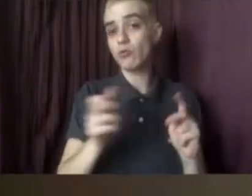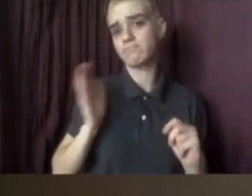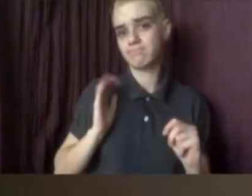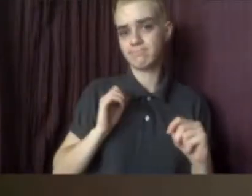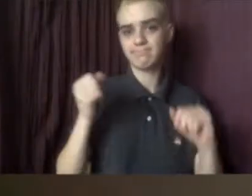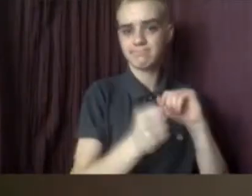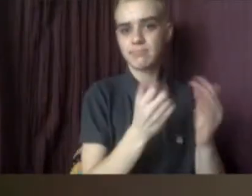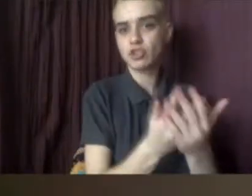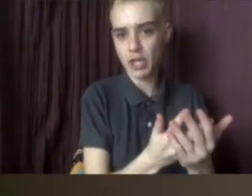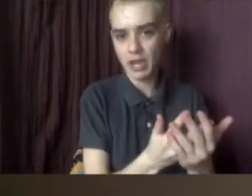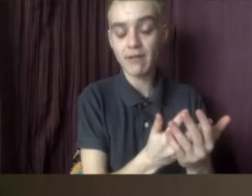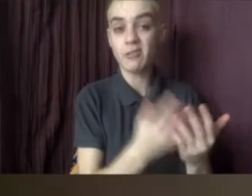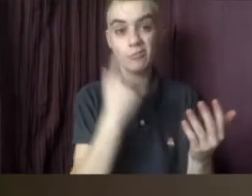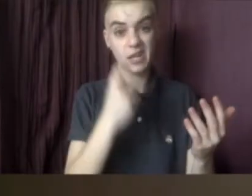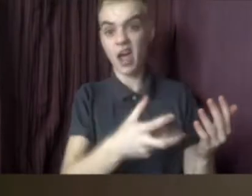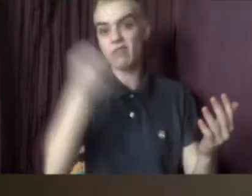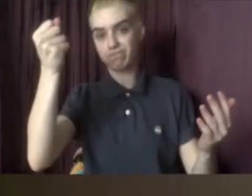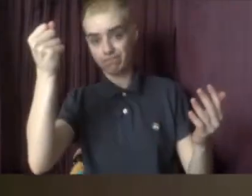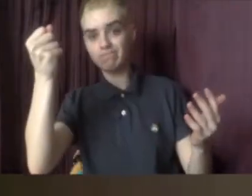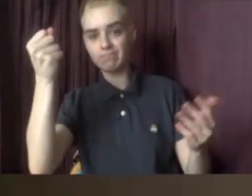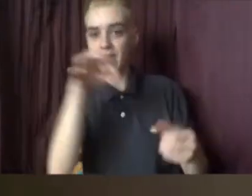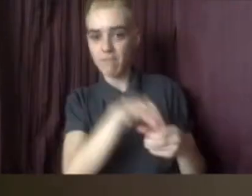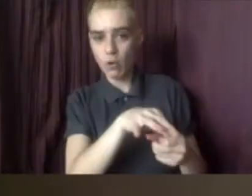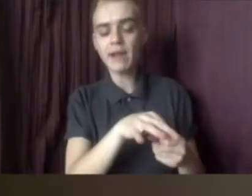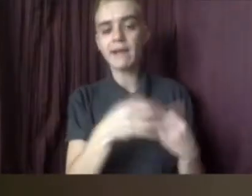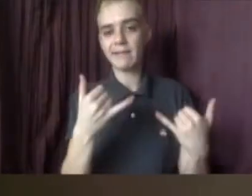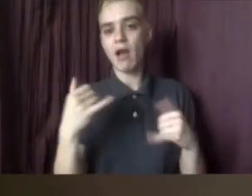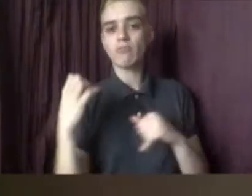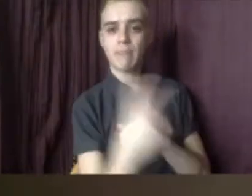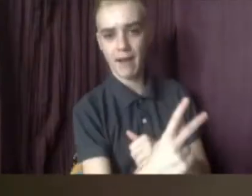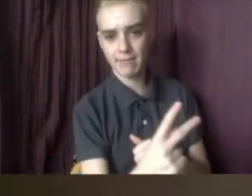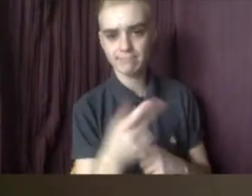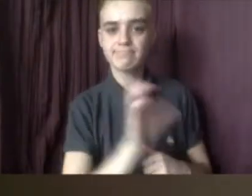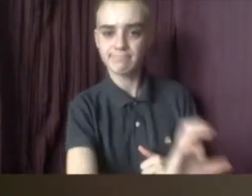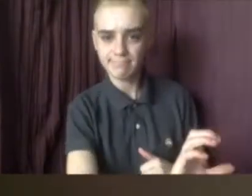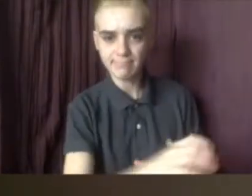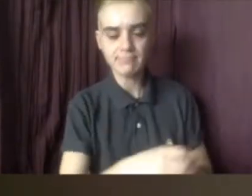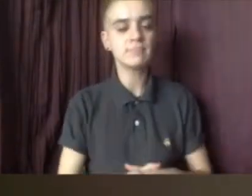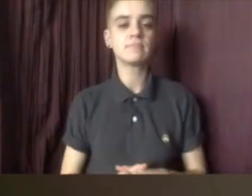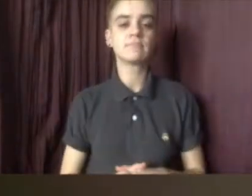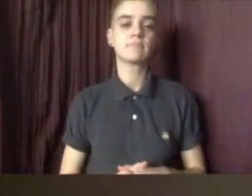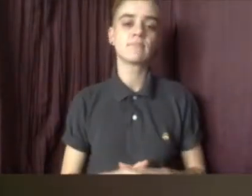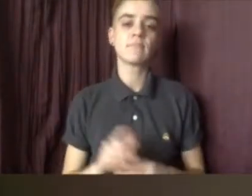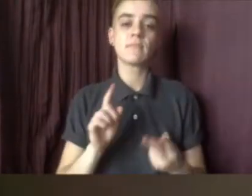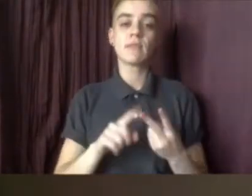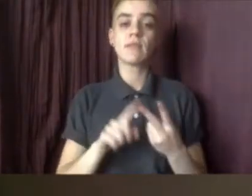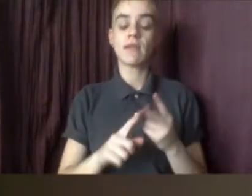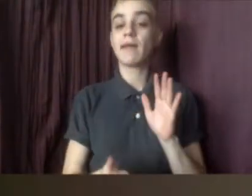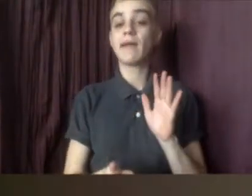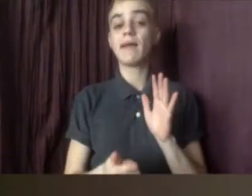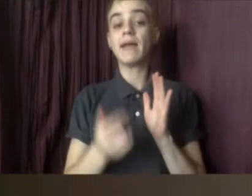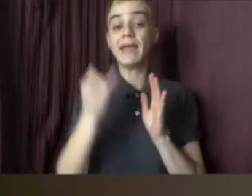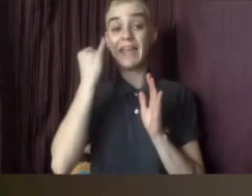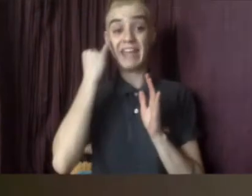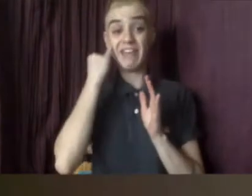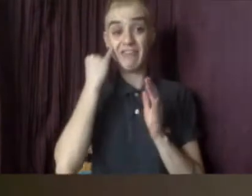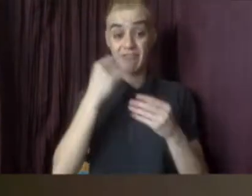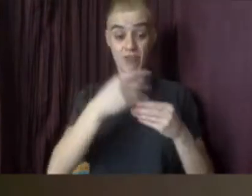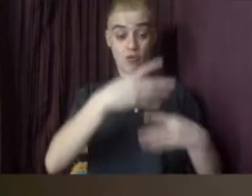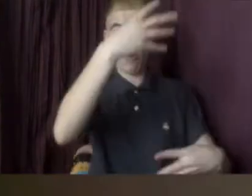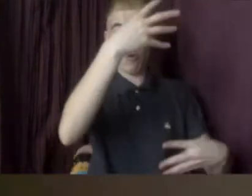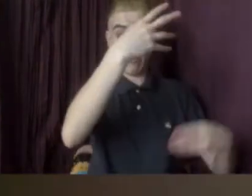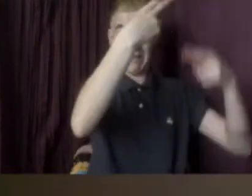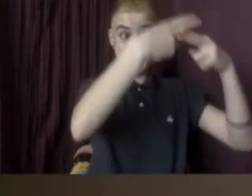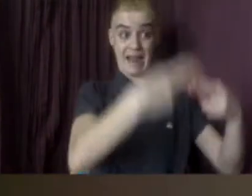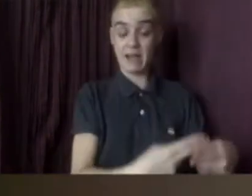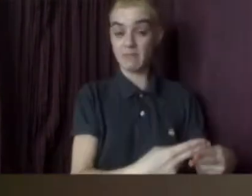color. So the For the People Act really makes a fundamental paradigm shift explicit, and